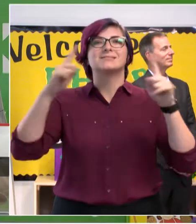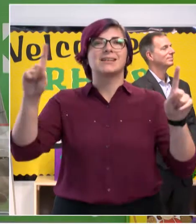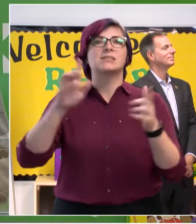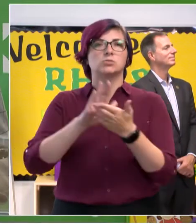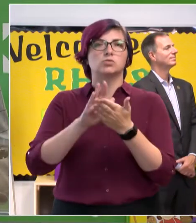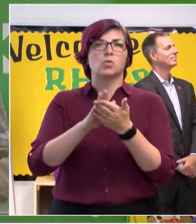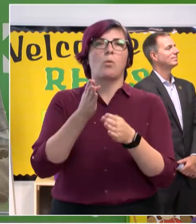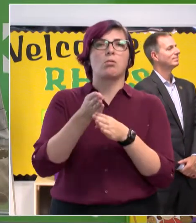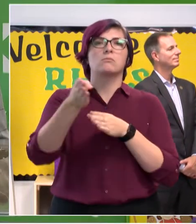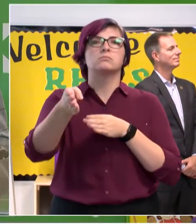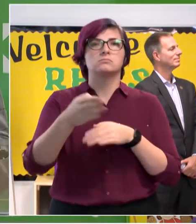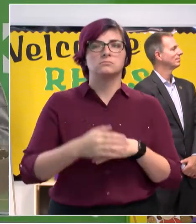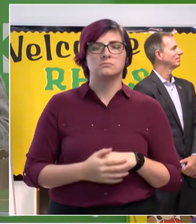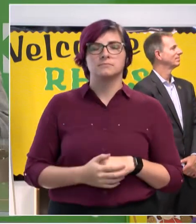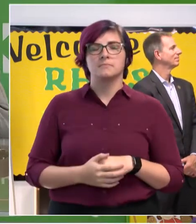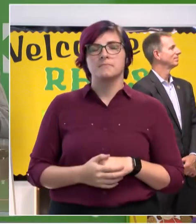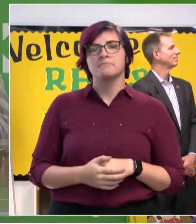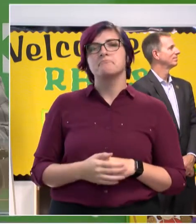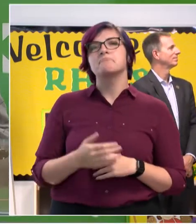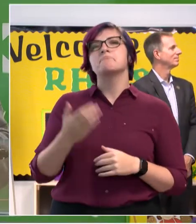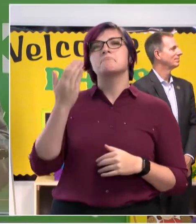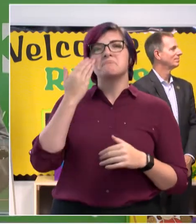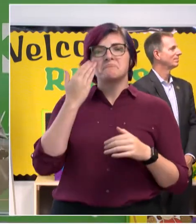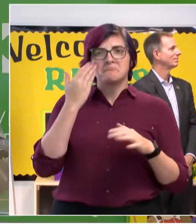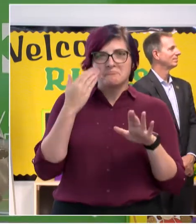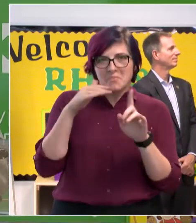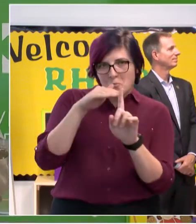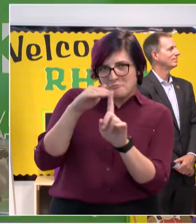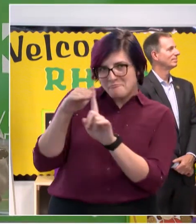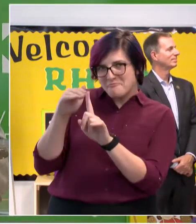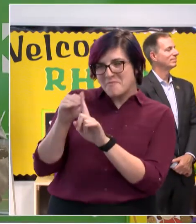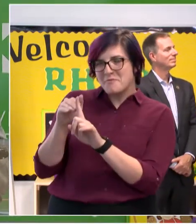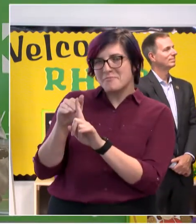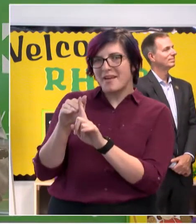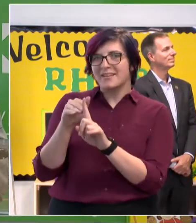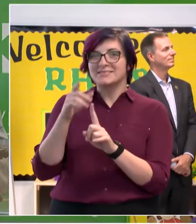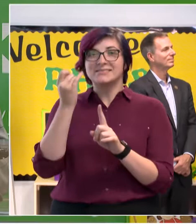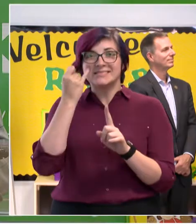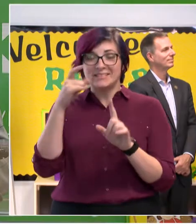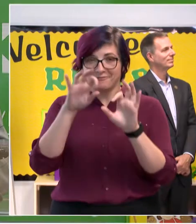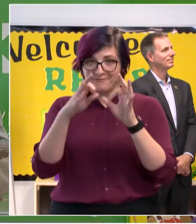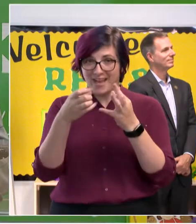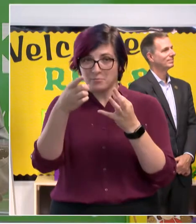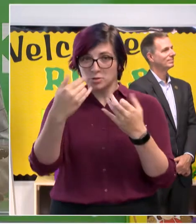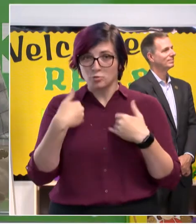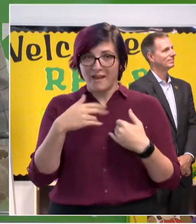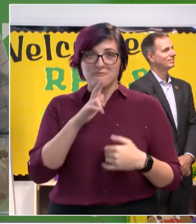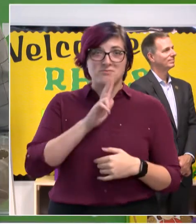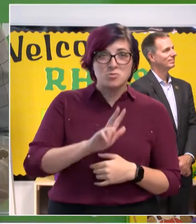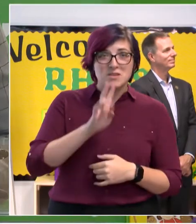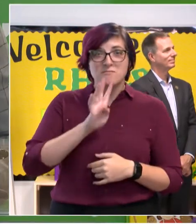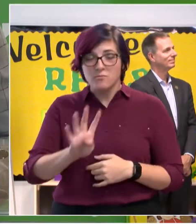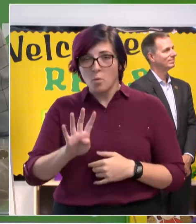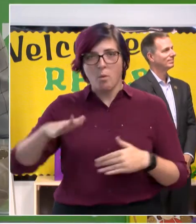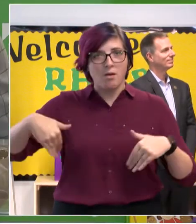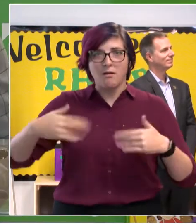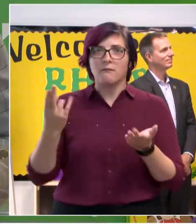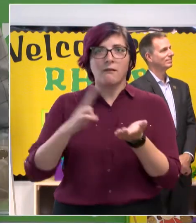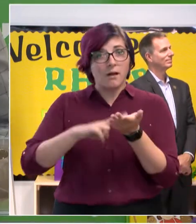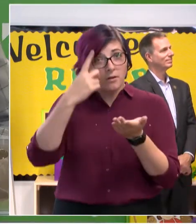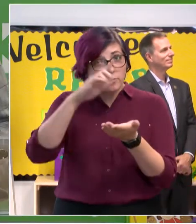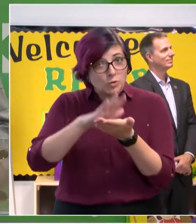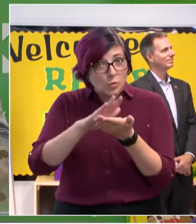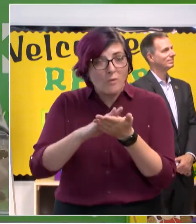the chancellor will remind families that have 3-year-olds who aren't enrolled yet to get enrolled, and you can get enrolled right